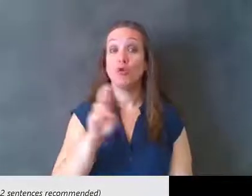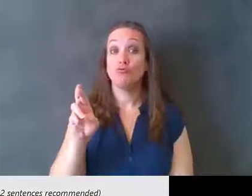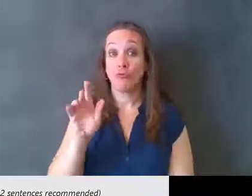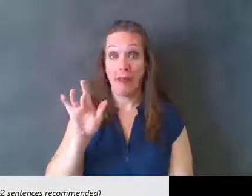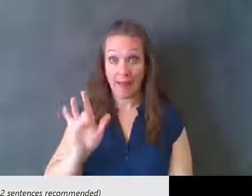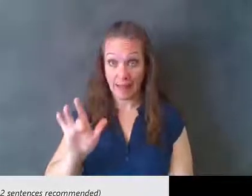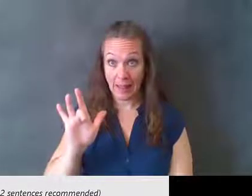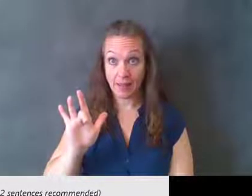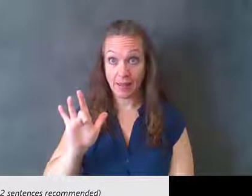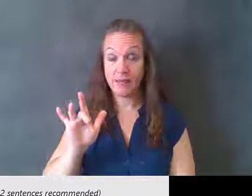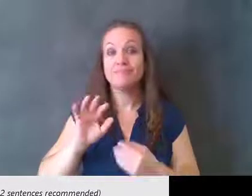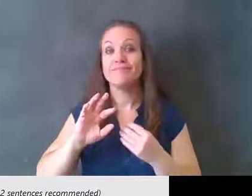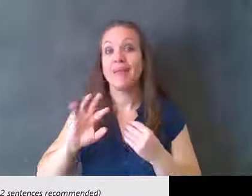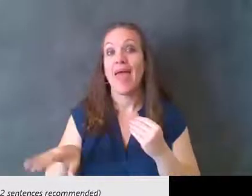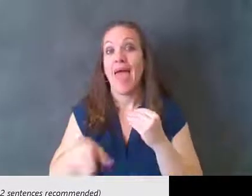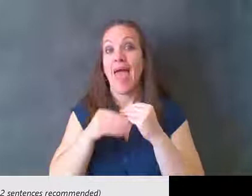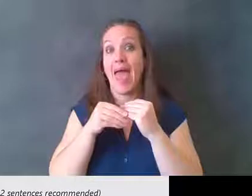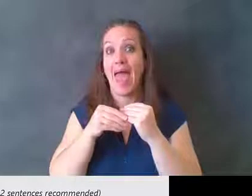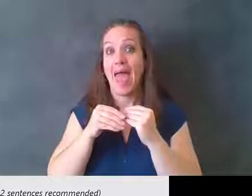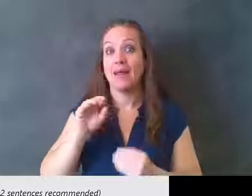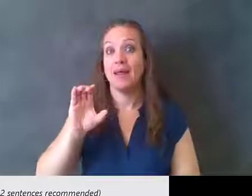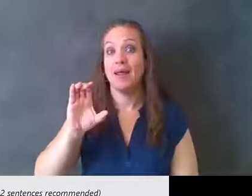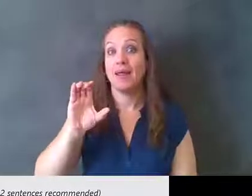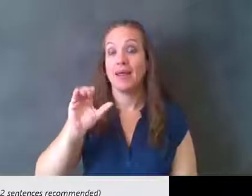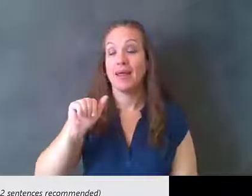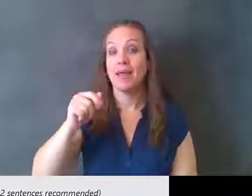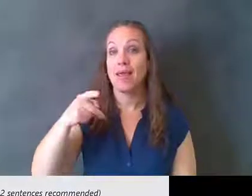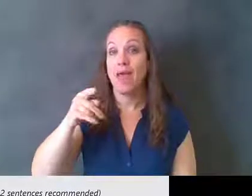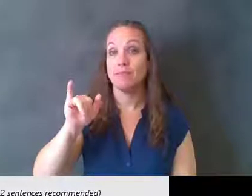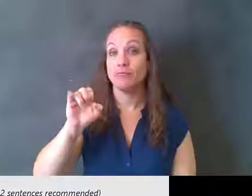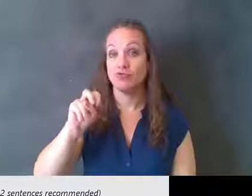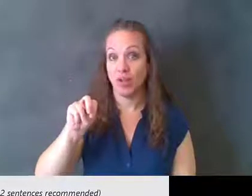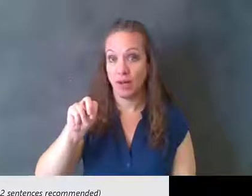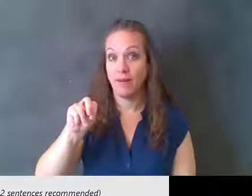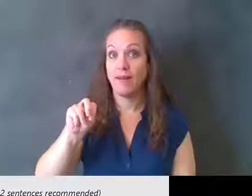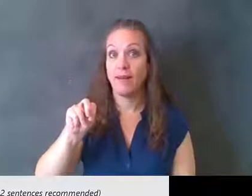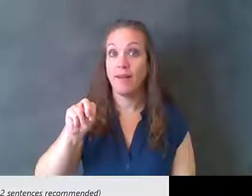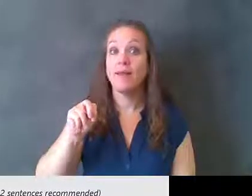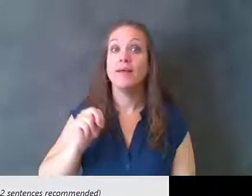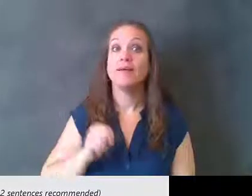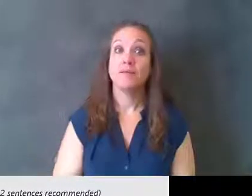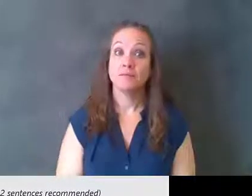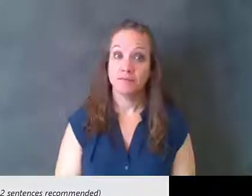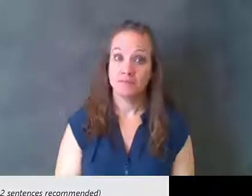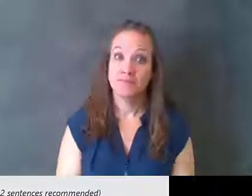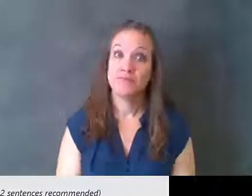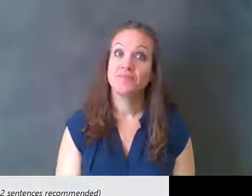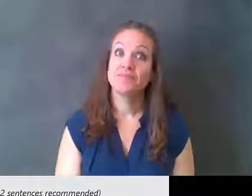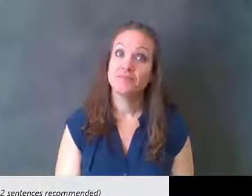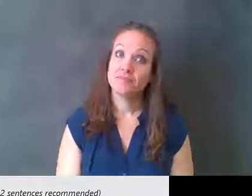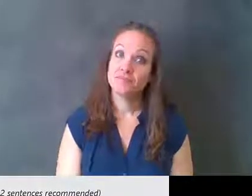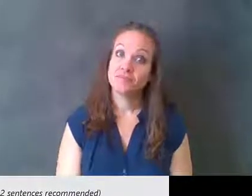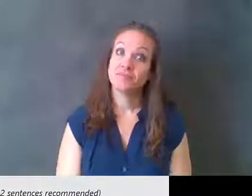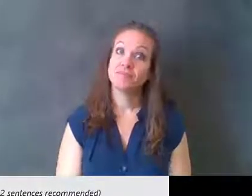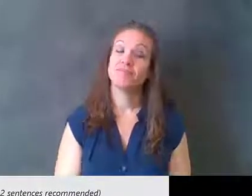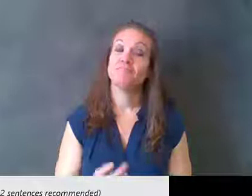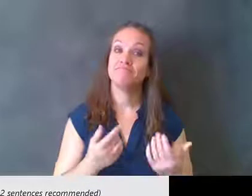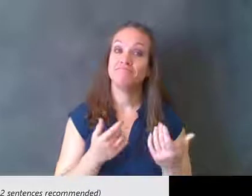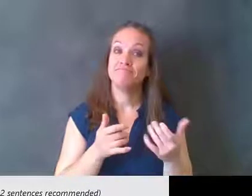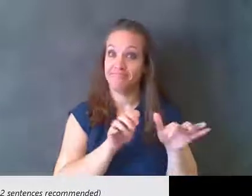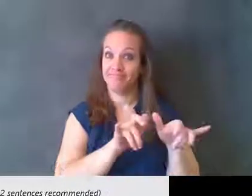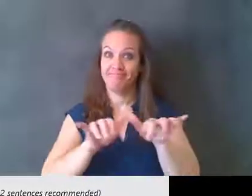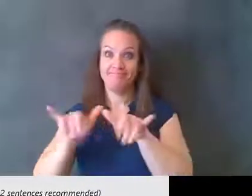here, I'm going to select Insert Caption and OK, and then I can start editing the caption